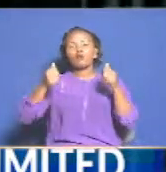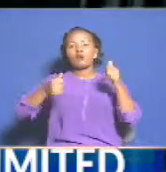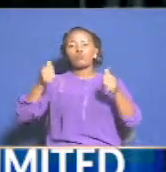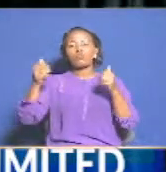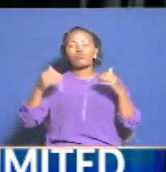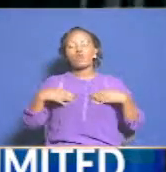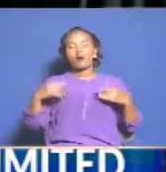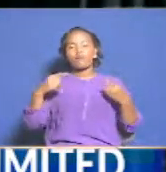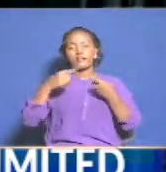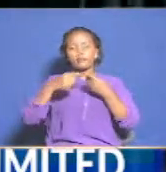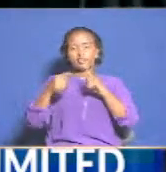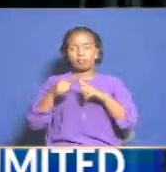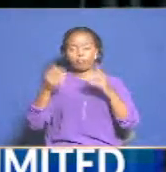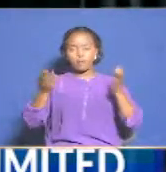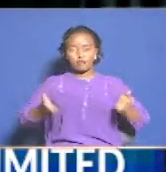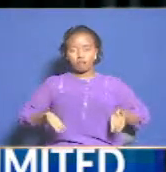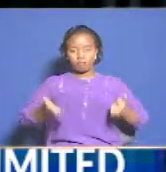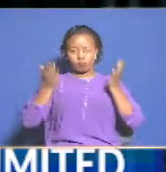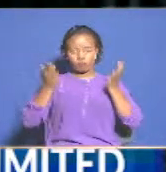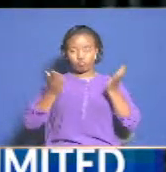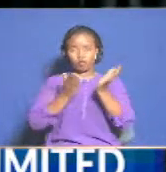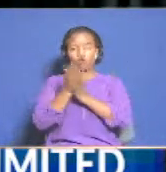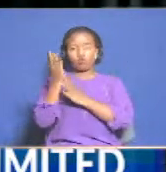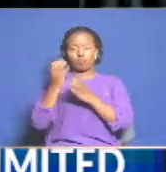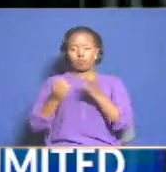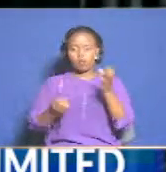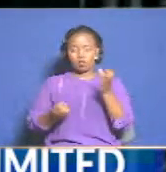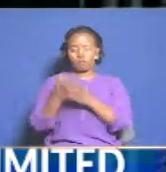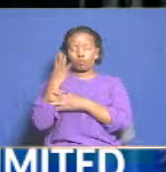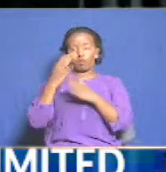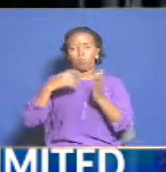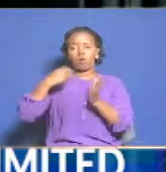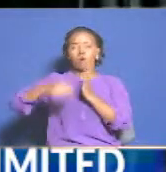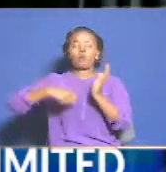standard for advancement in the global shipbuilding industry.